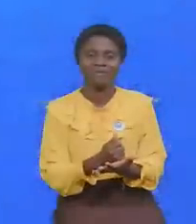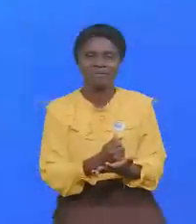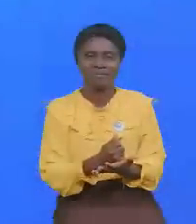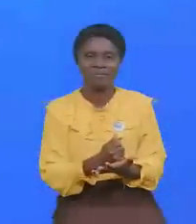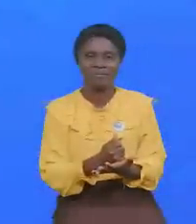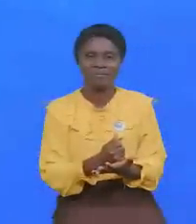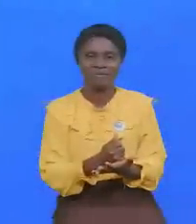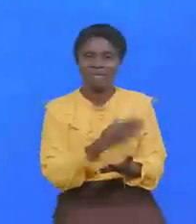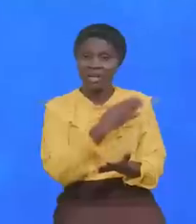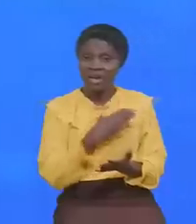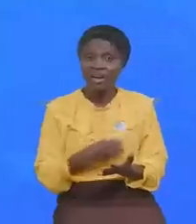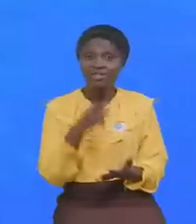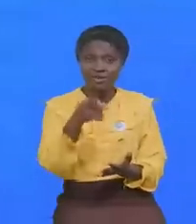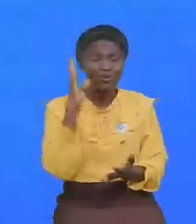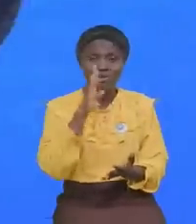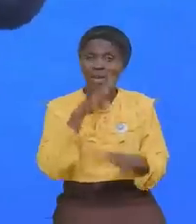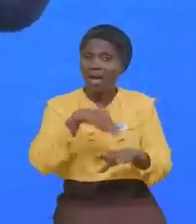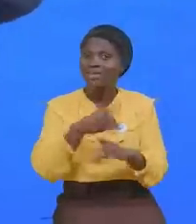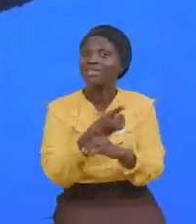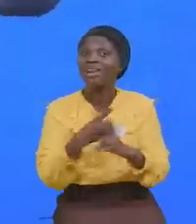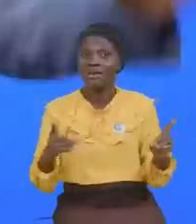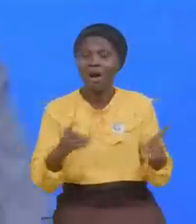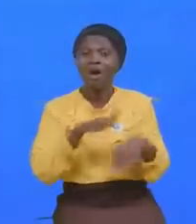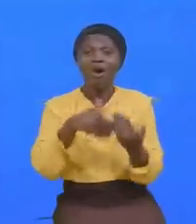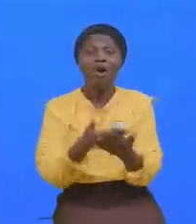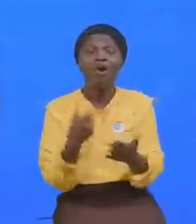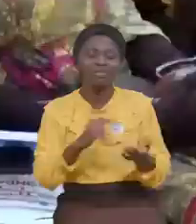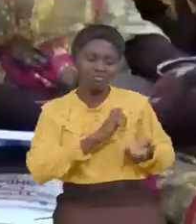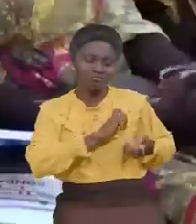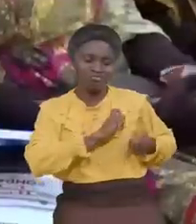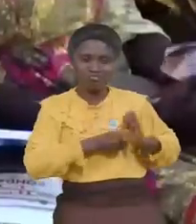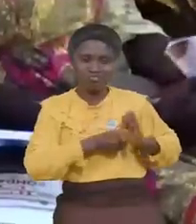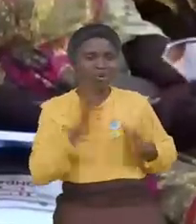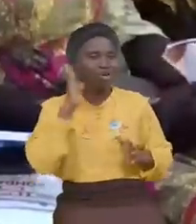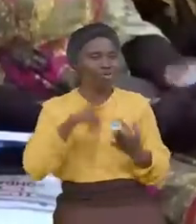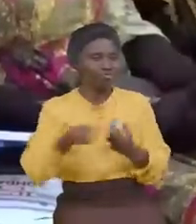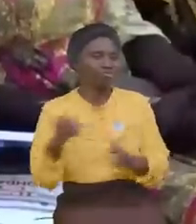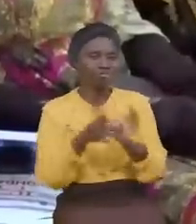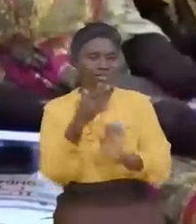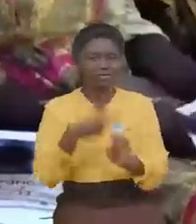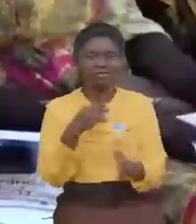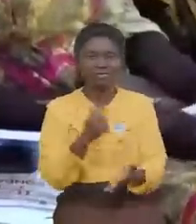And you'll be at liberty, and all the bruises will vanish away.